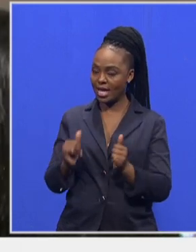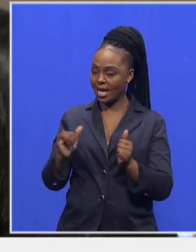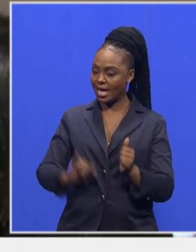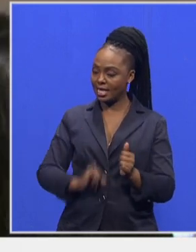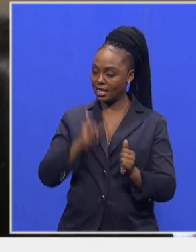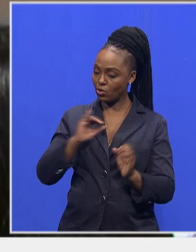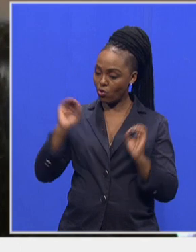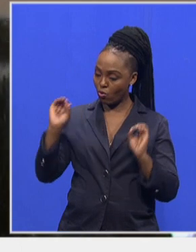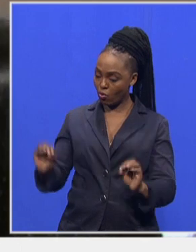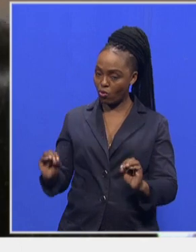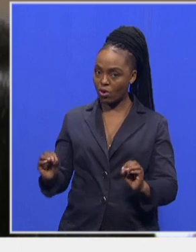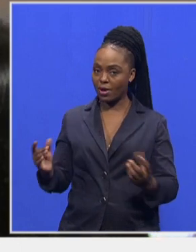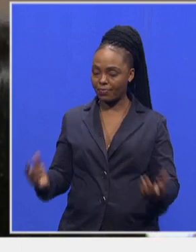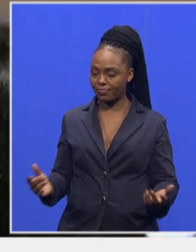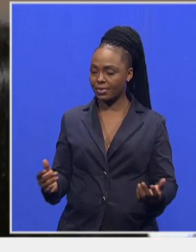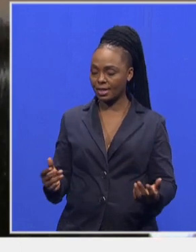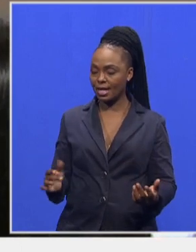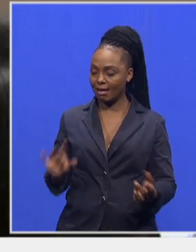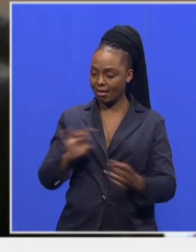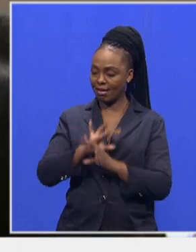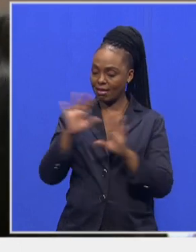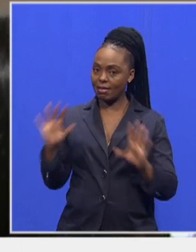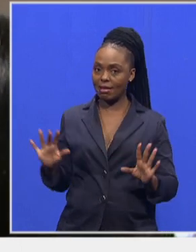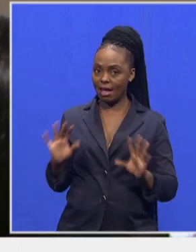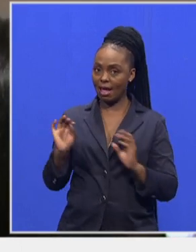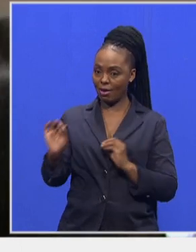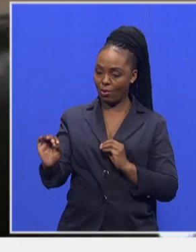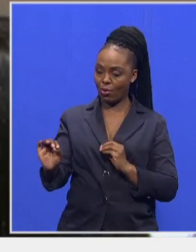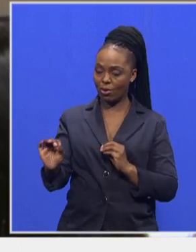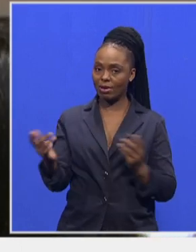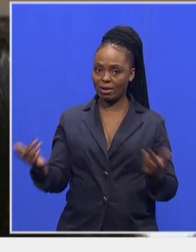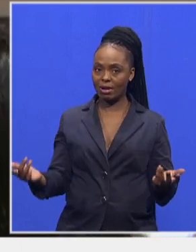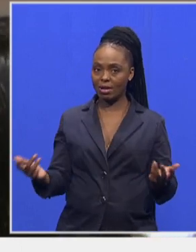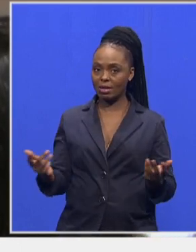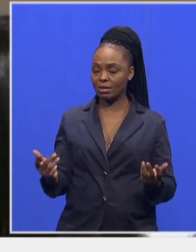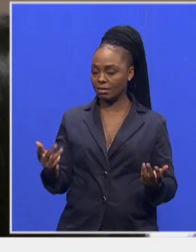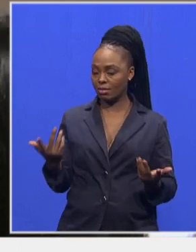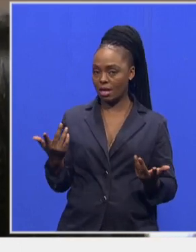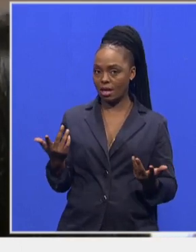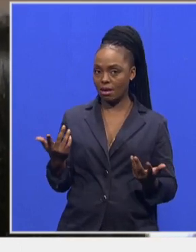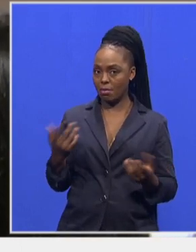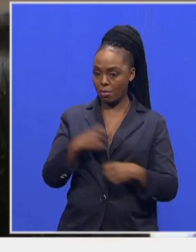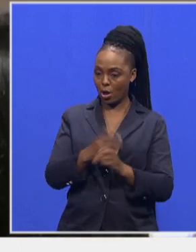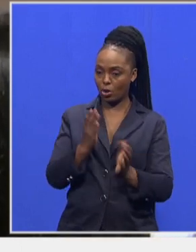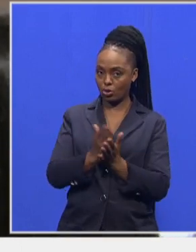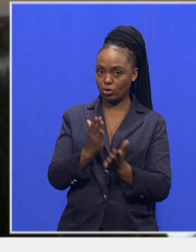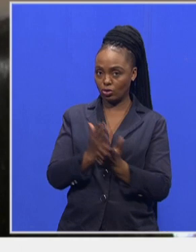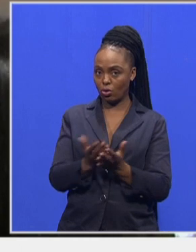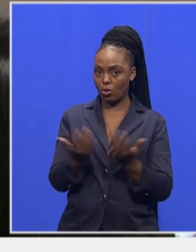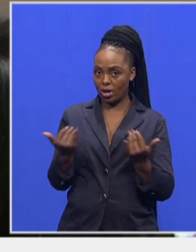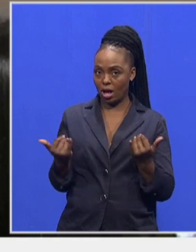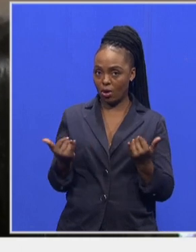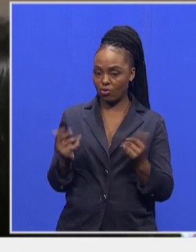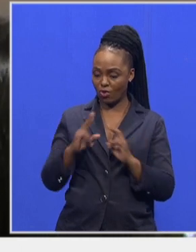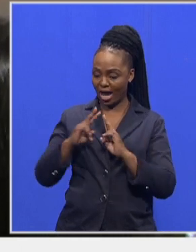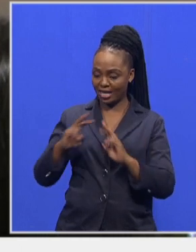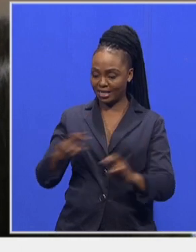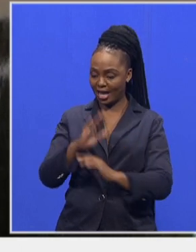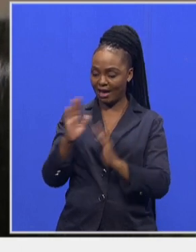we perhaps dig and perhaps find some another scandal? Did you make sure that your house is in order this time?